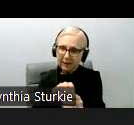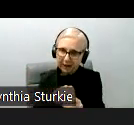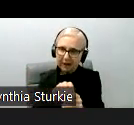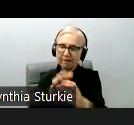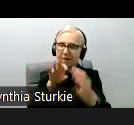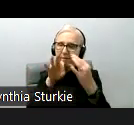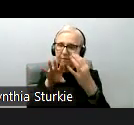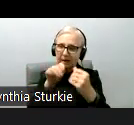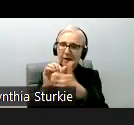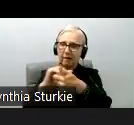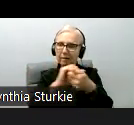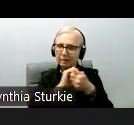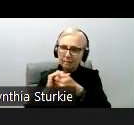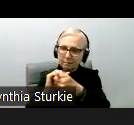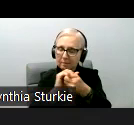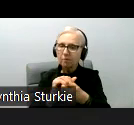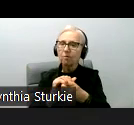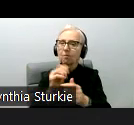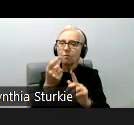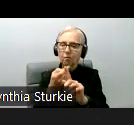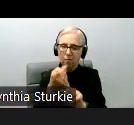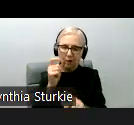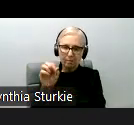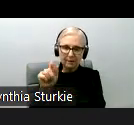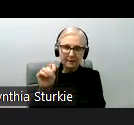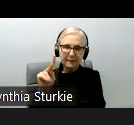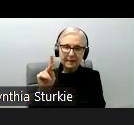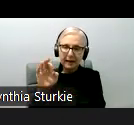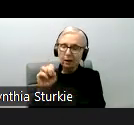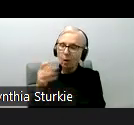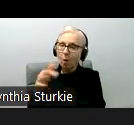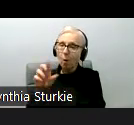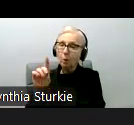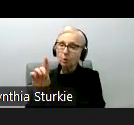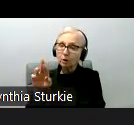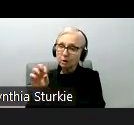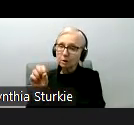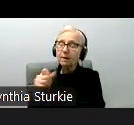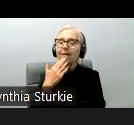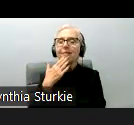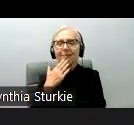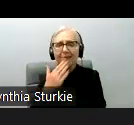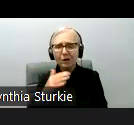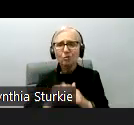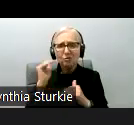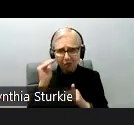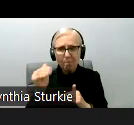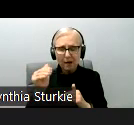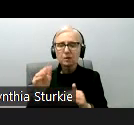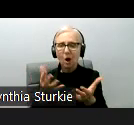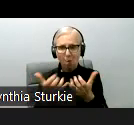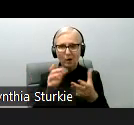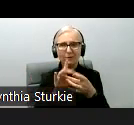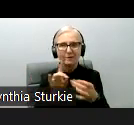and the collaboration from our stakeholdering partners. So thank you so much. I just wanted to make sure I said that before